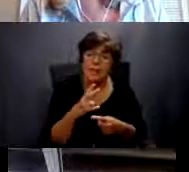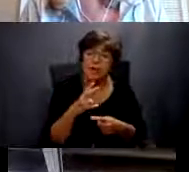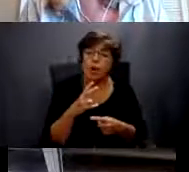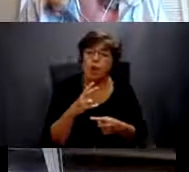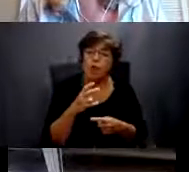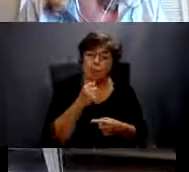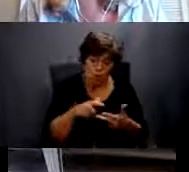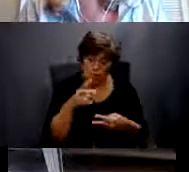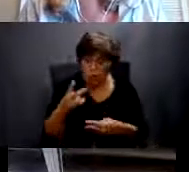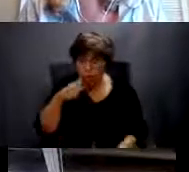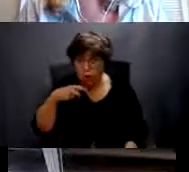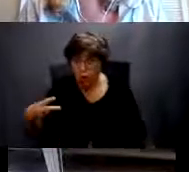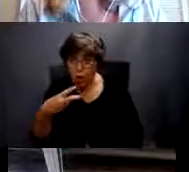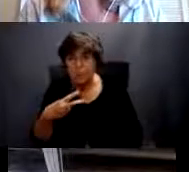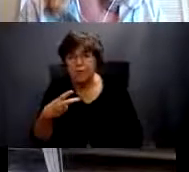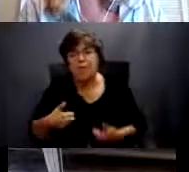uncle.